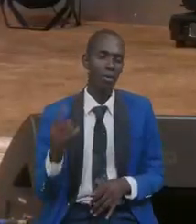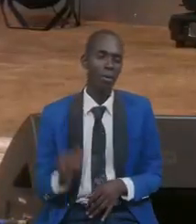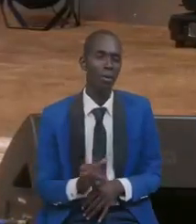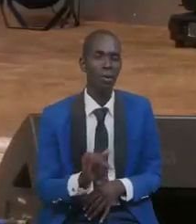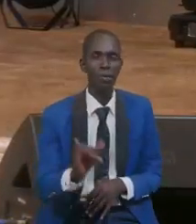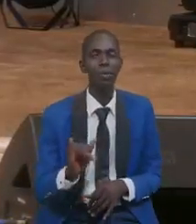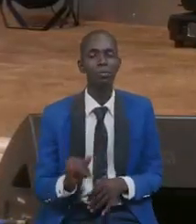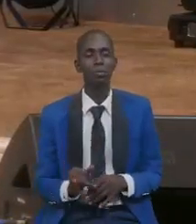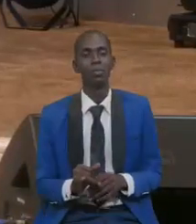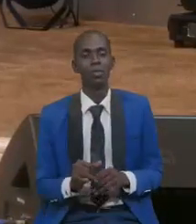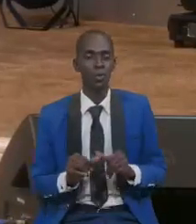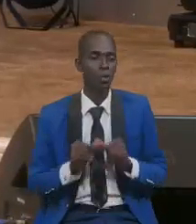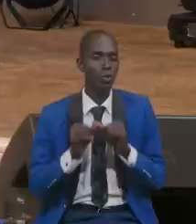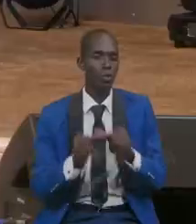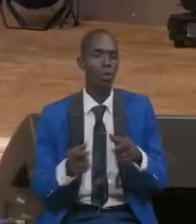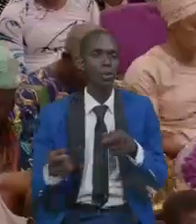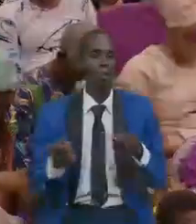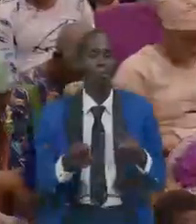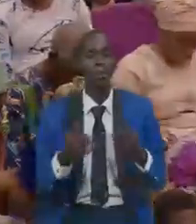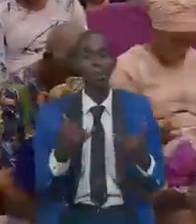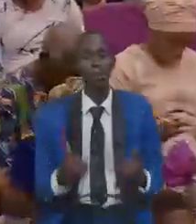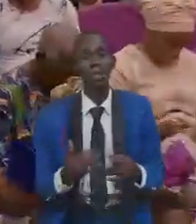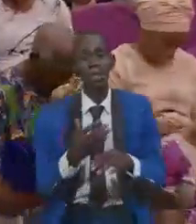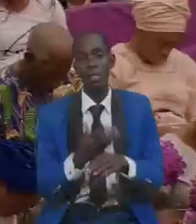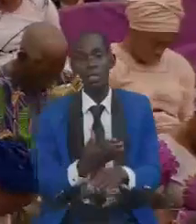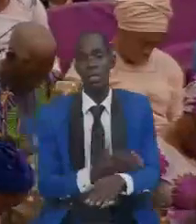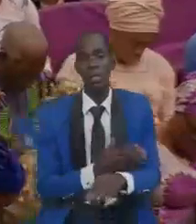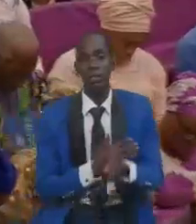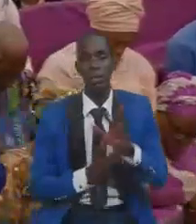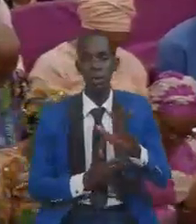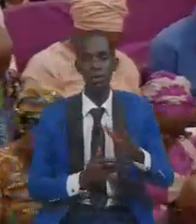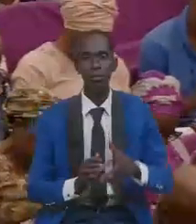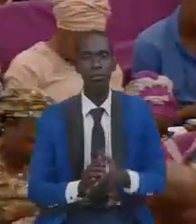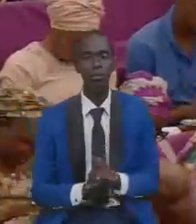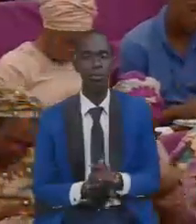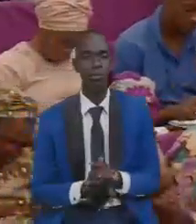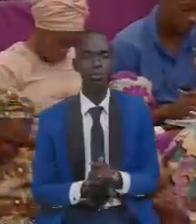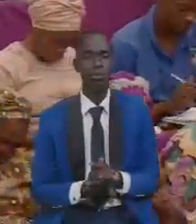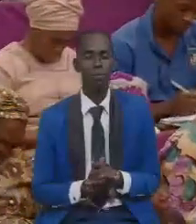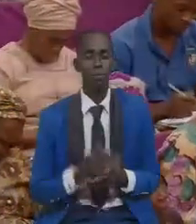deathless dominion. Look at number three. Number three, we're looking at the